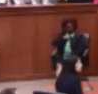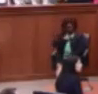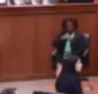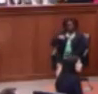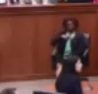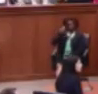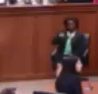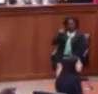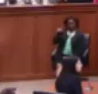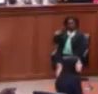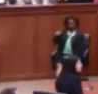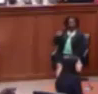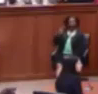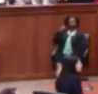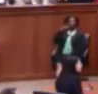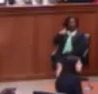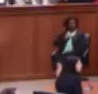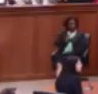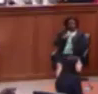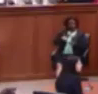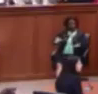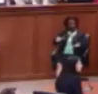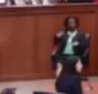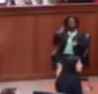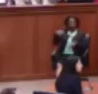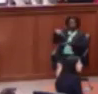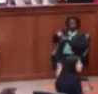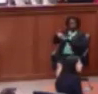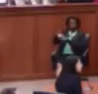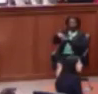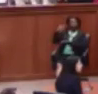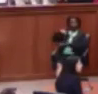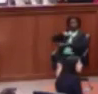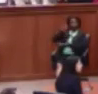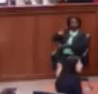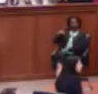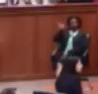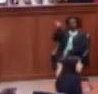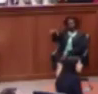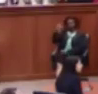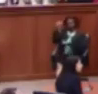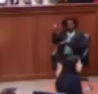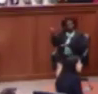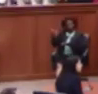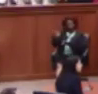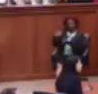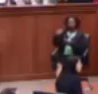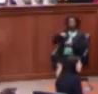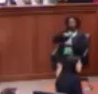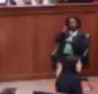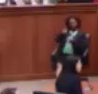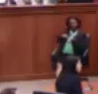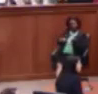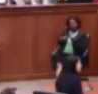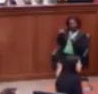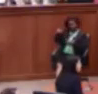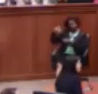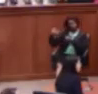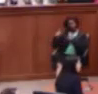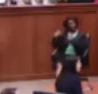deserve our input, and you are responsible for contacting